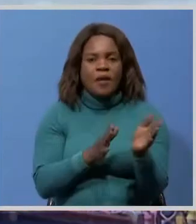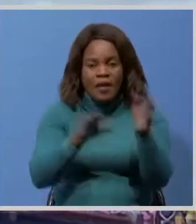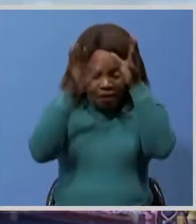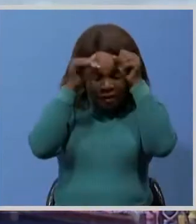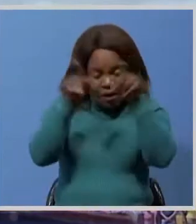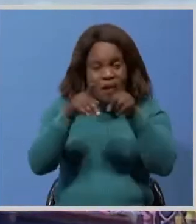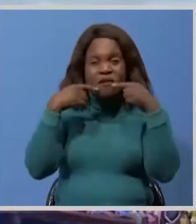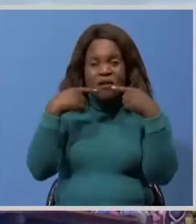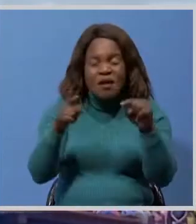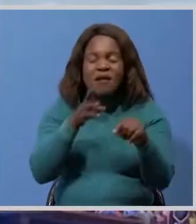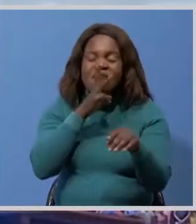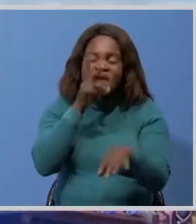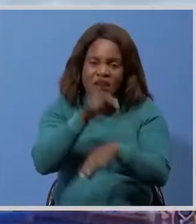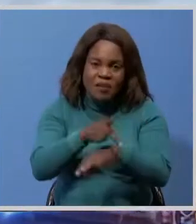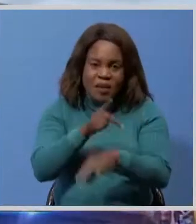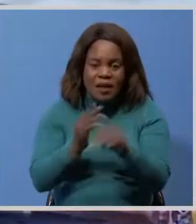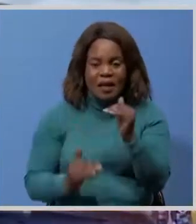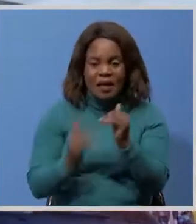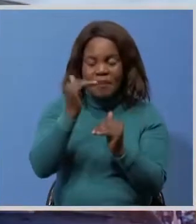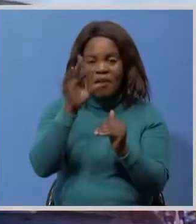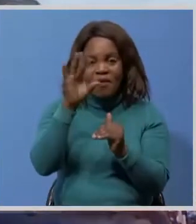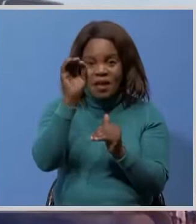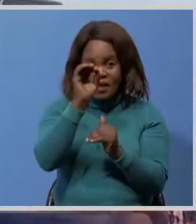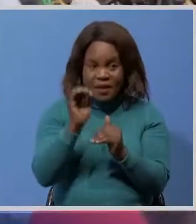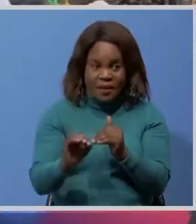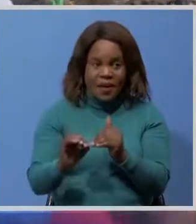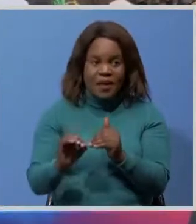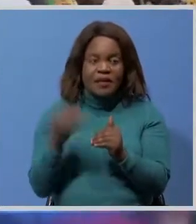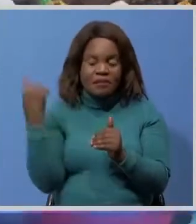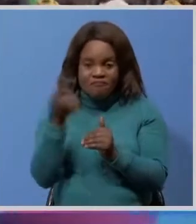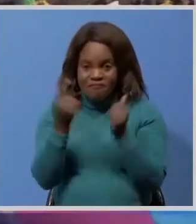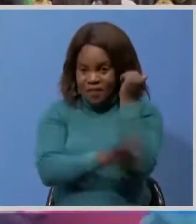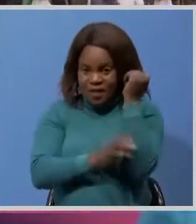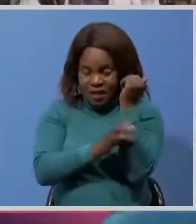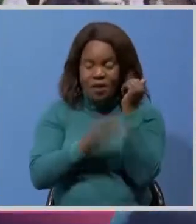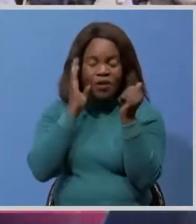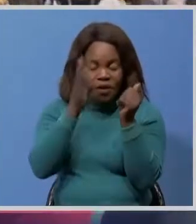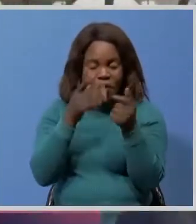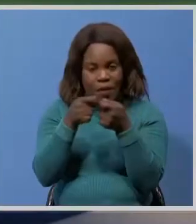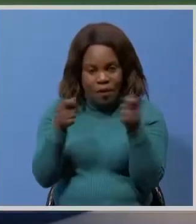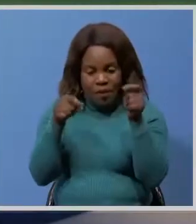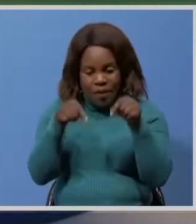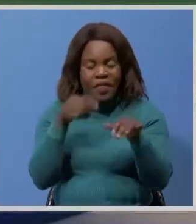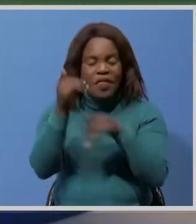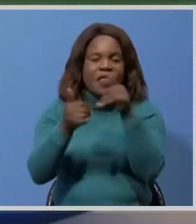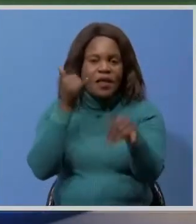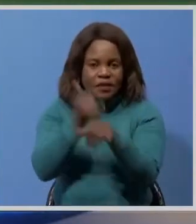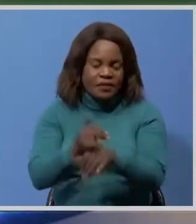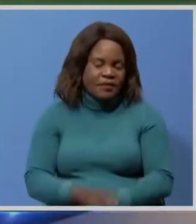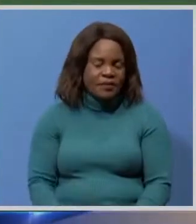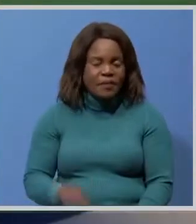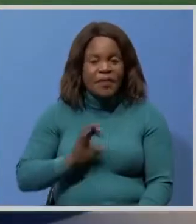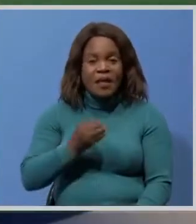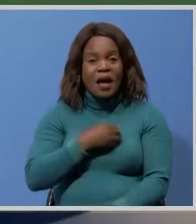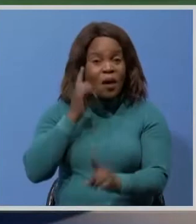also announced that water projects that are above 80% across the country will be commissioned this year. Our target is that